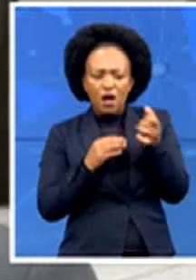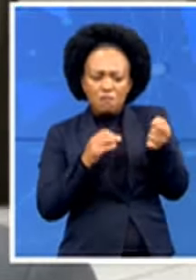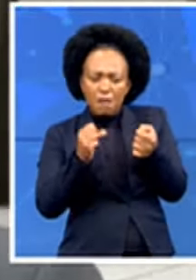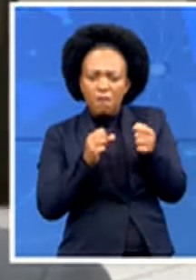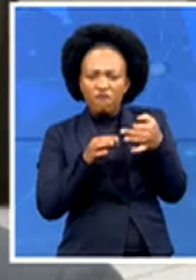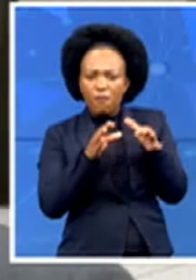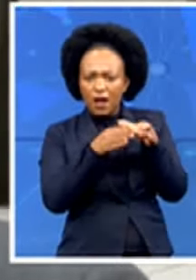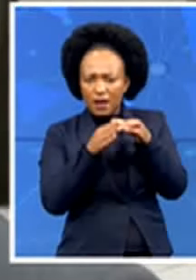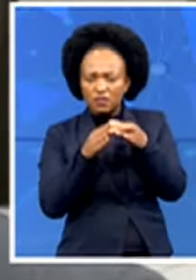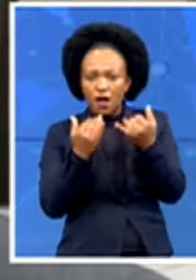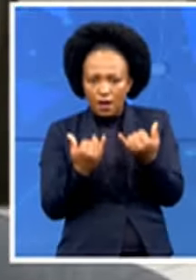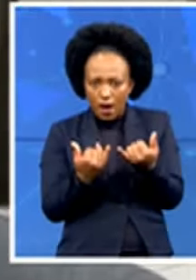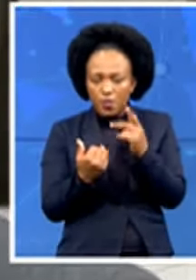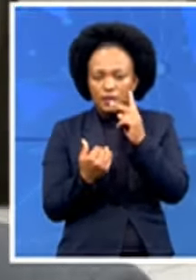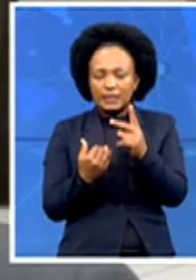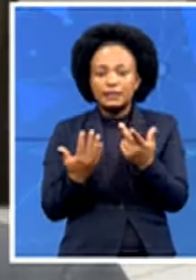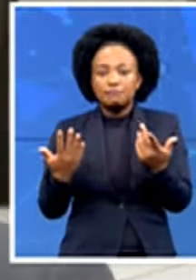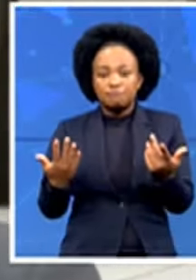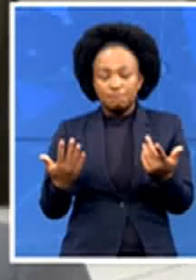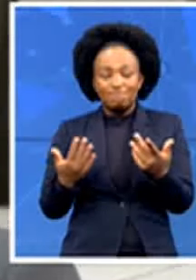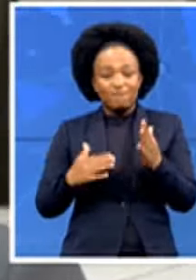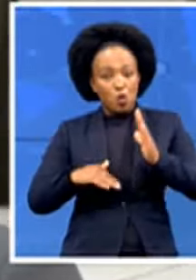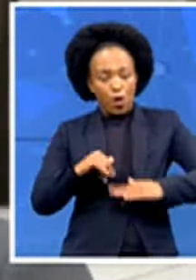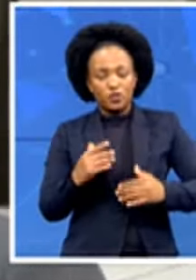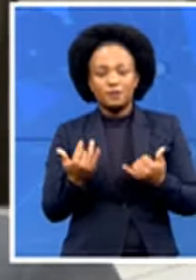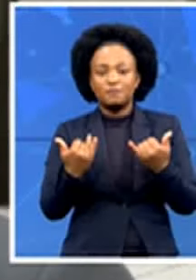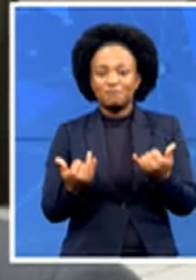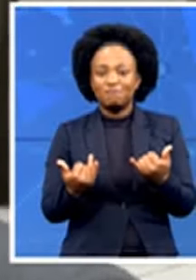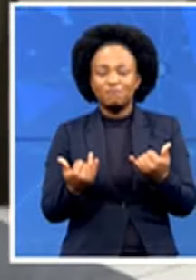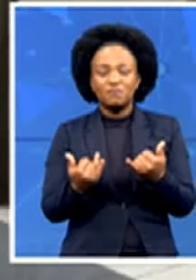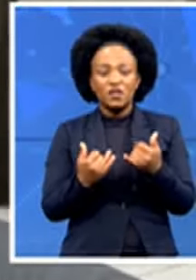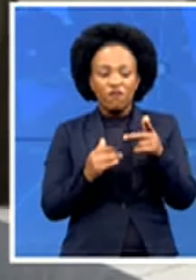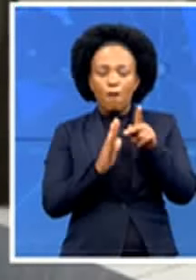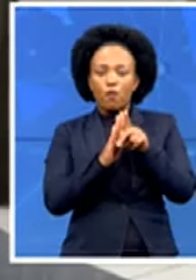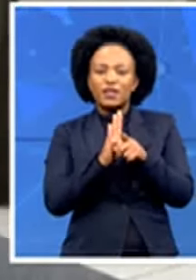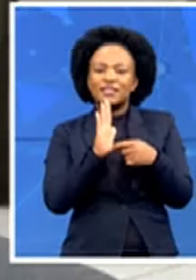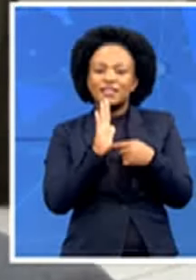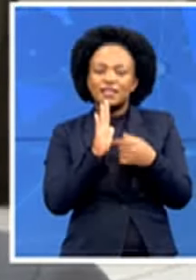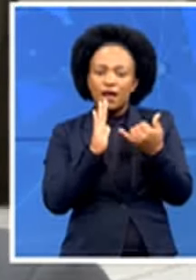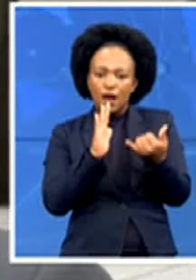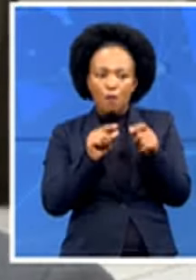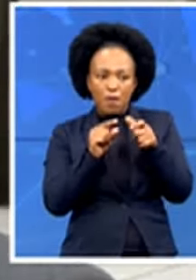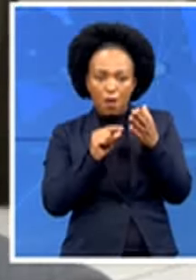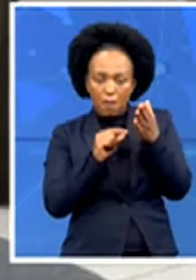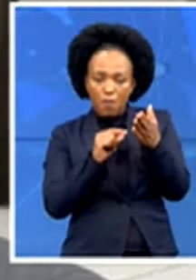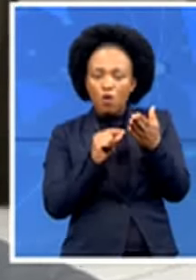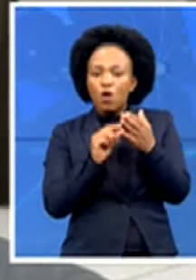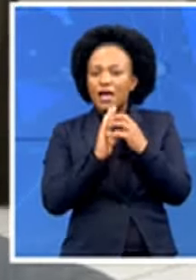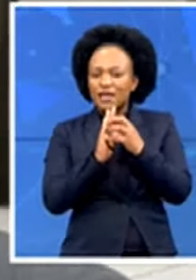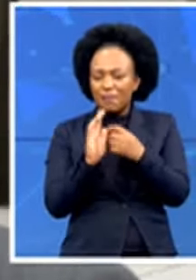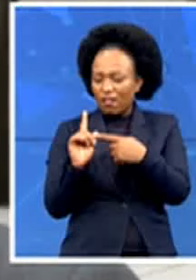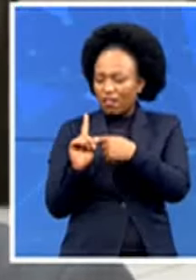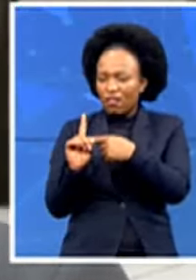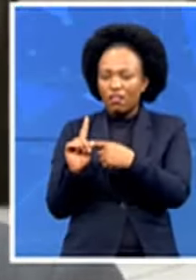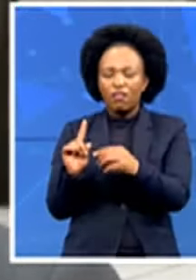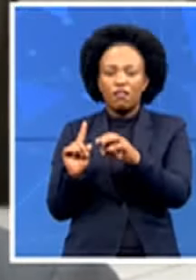with the consequences of that policy. But the fact that we have people like Mr. Fraser, who can in no means say that he was